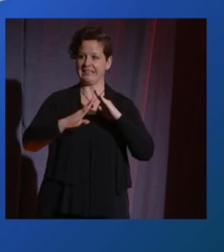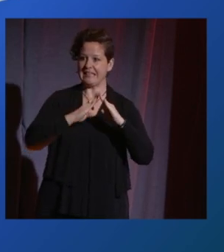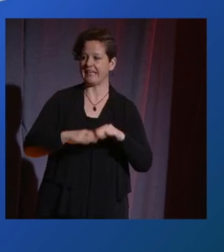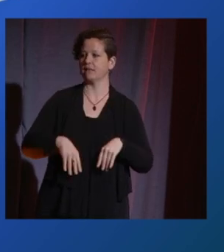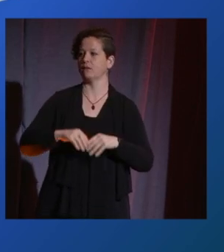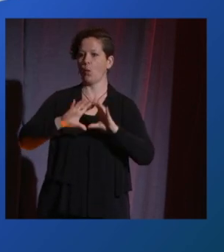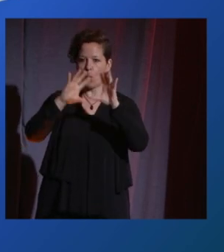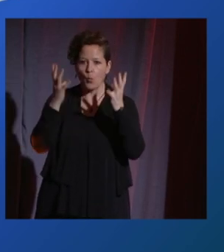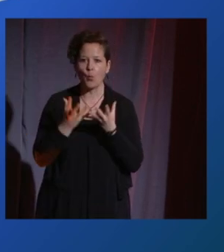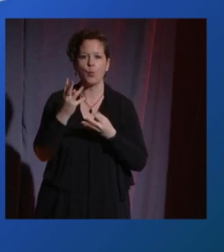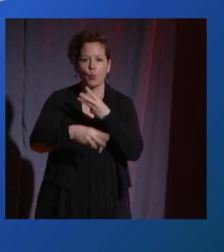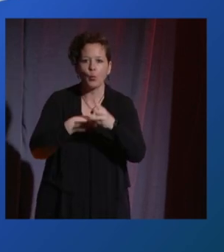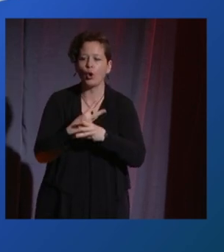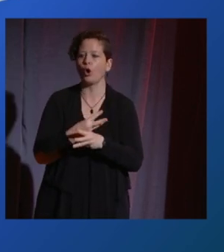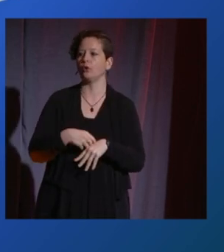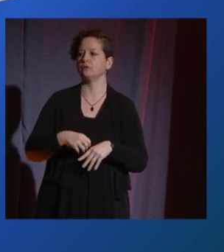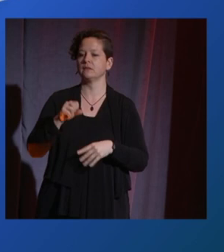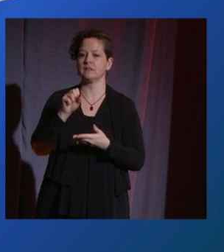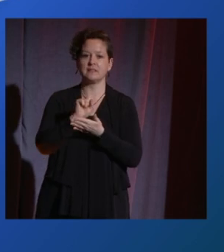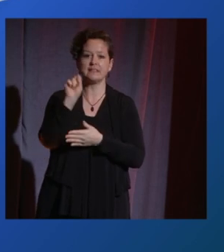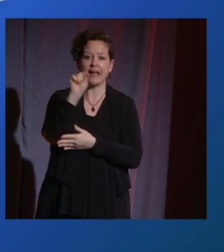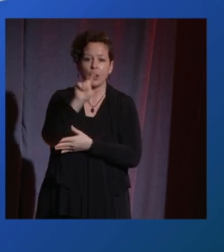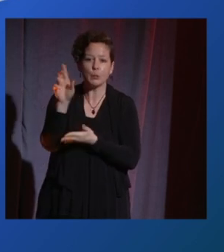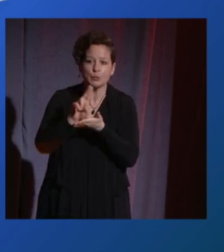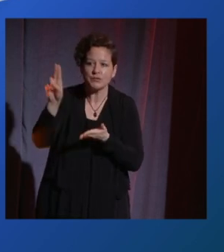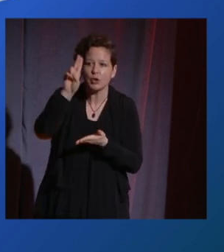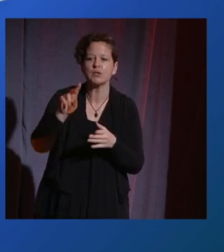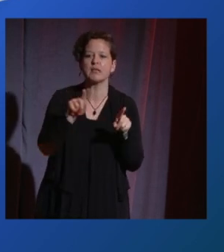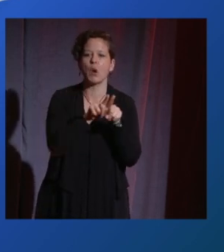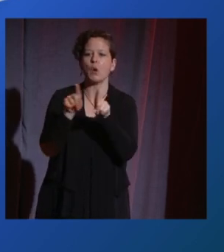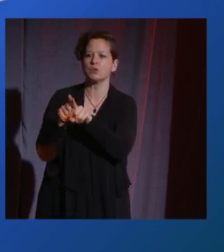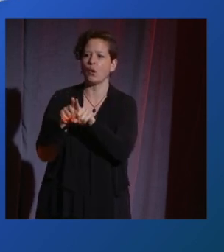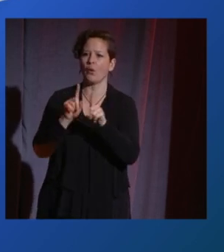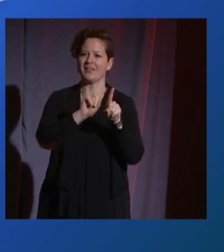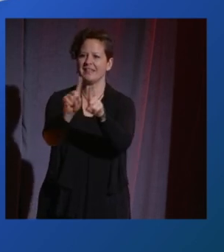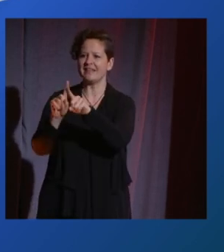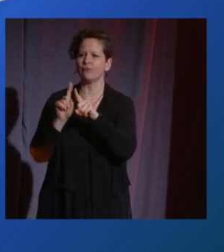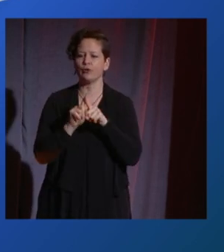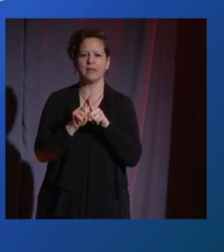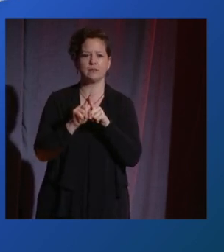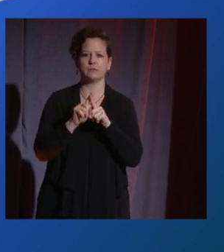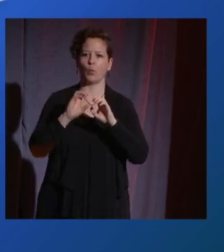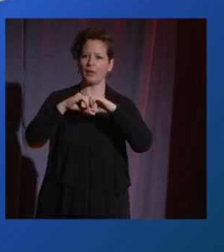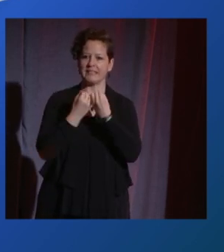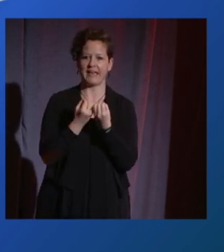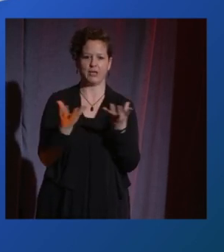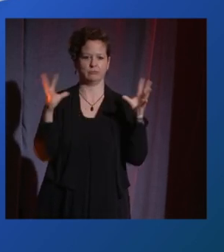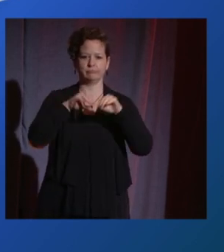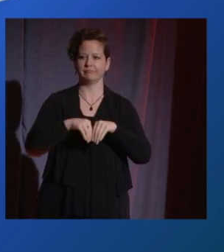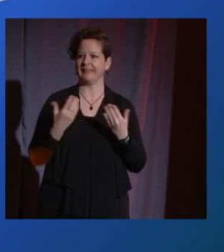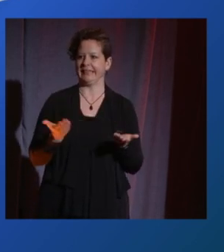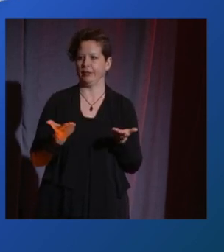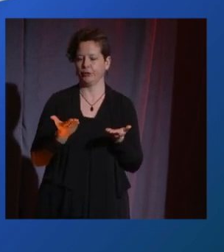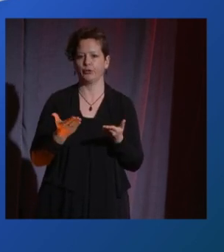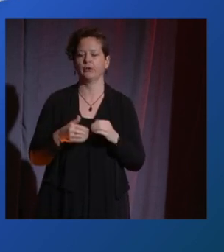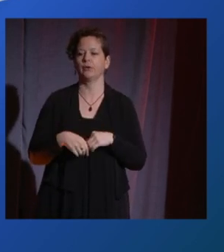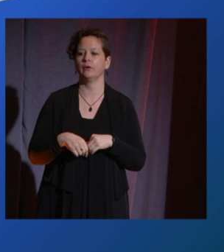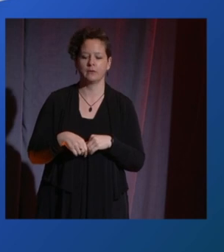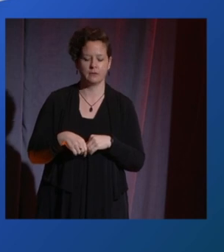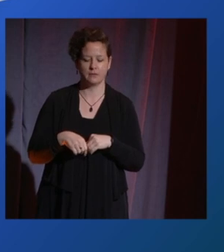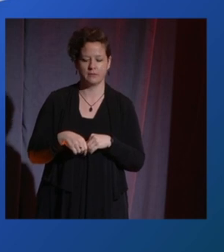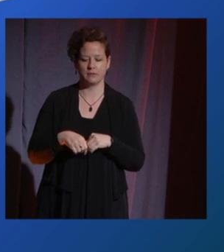and to the Consortium of research institutes uh and universities that we pull together and as